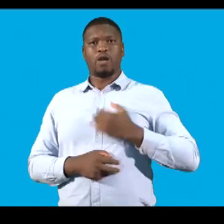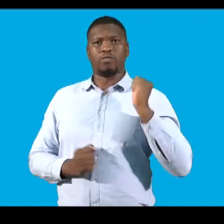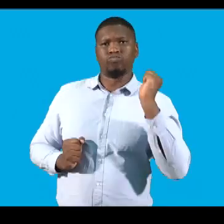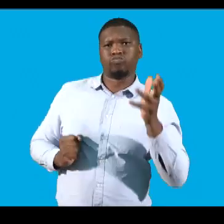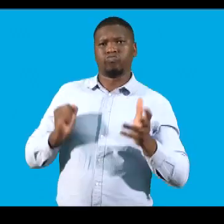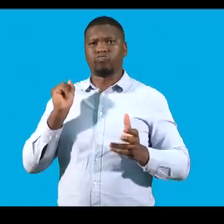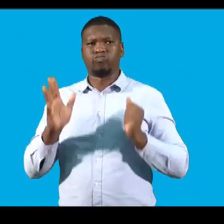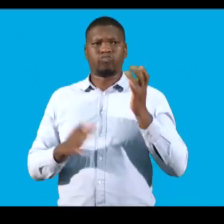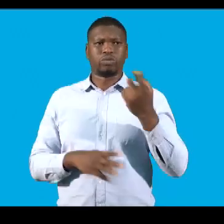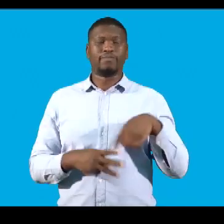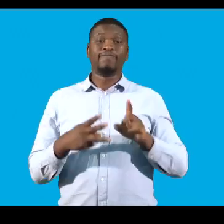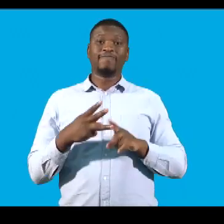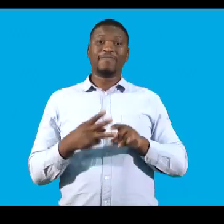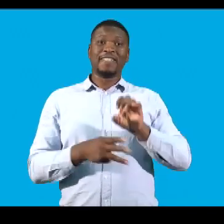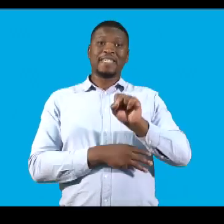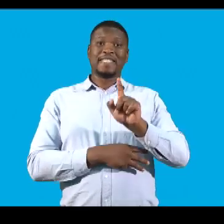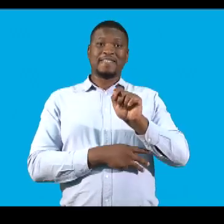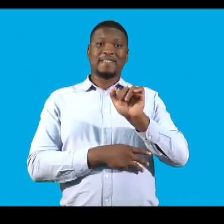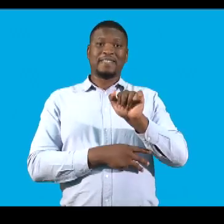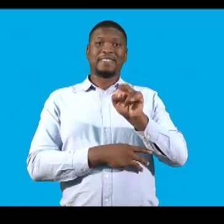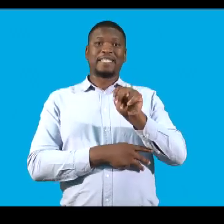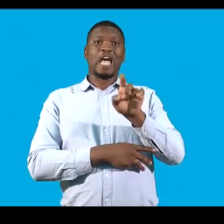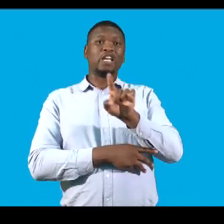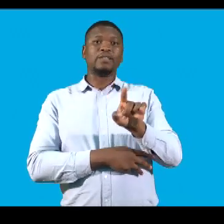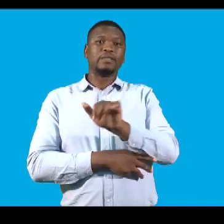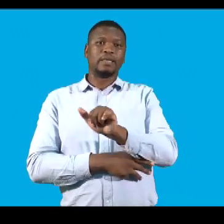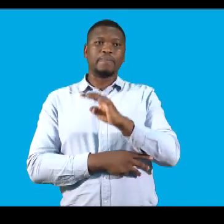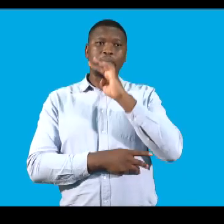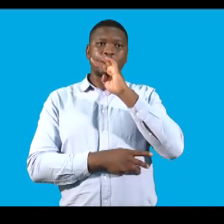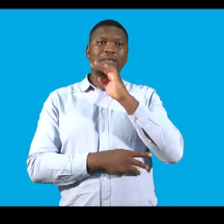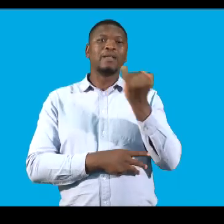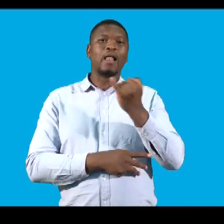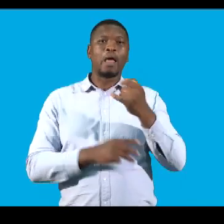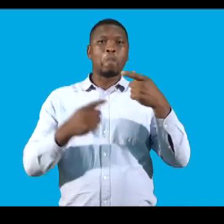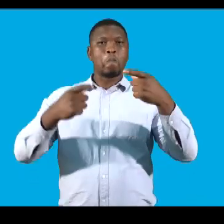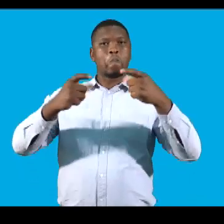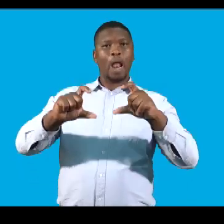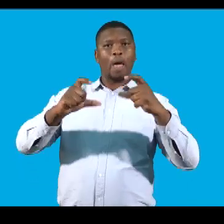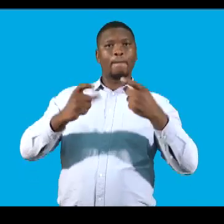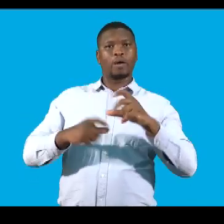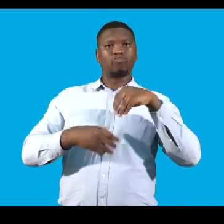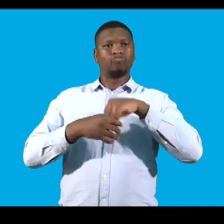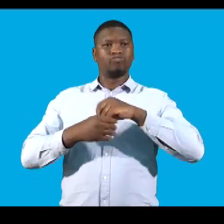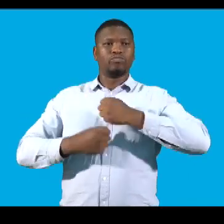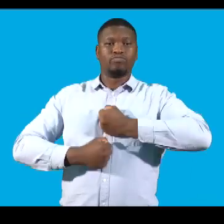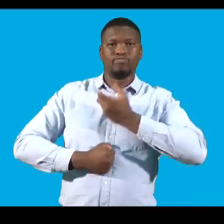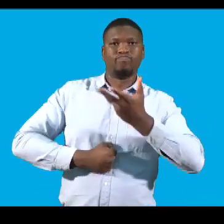or a person. Stanza, this is the term that we use to describe the paragraphs within a